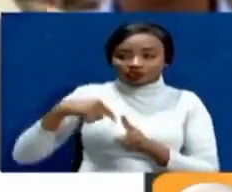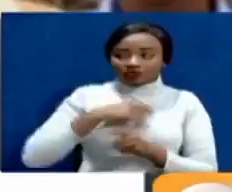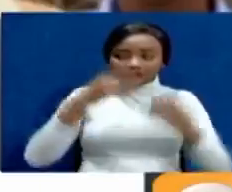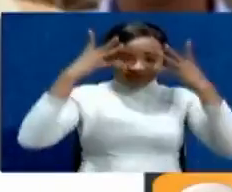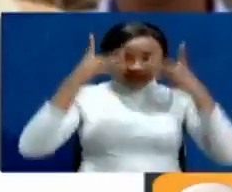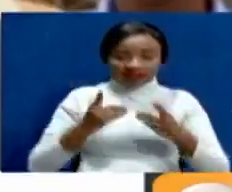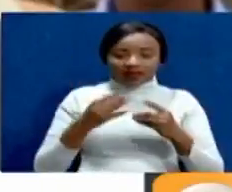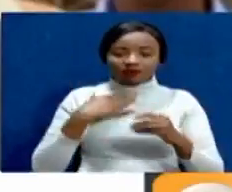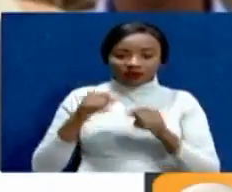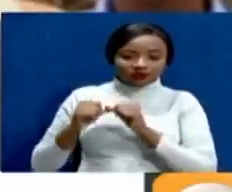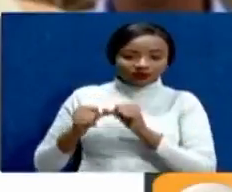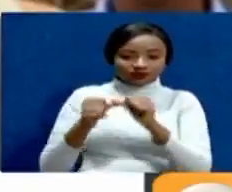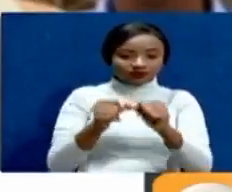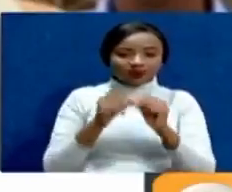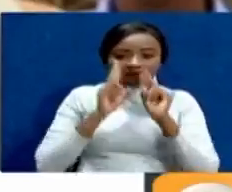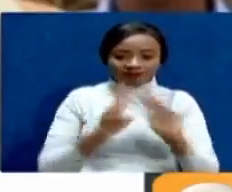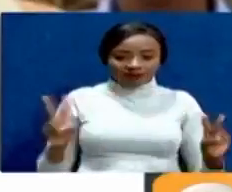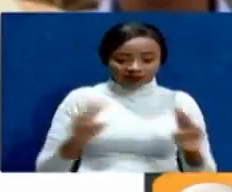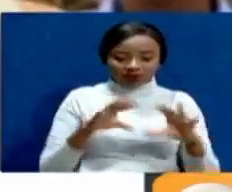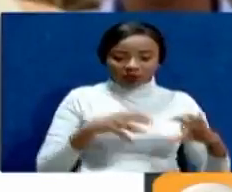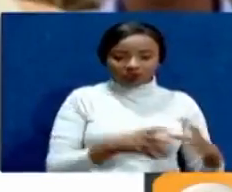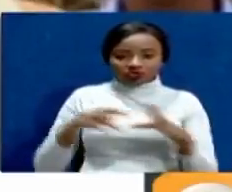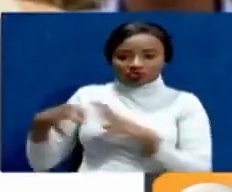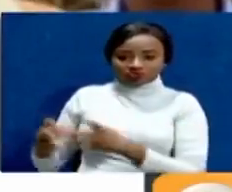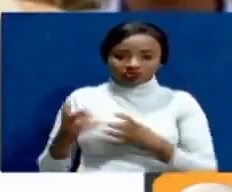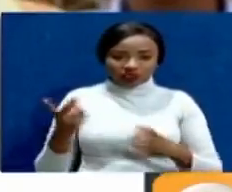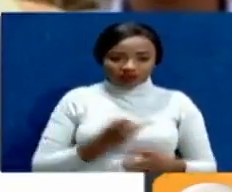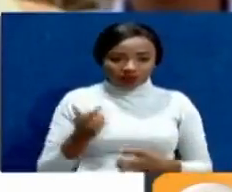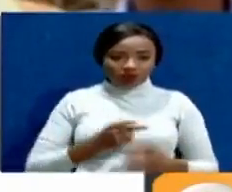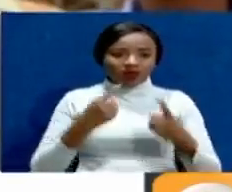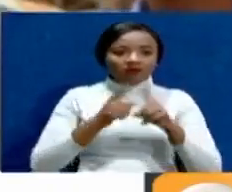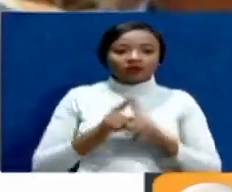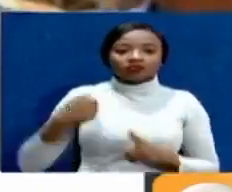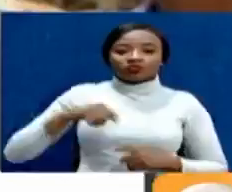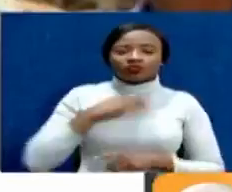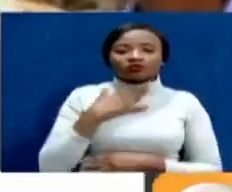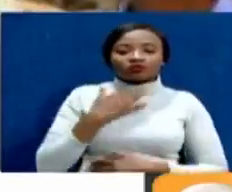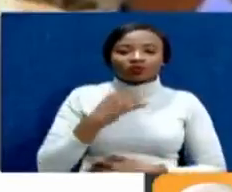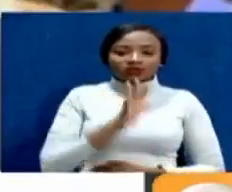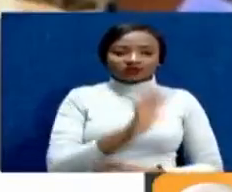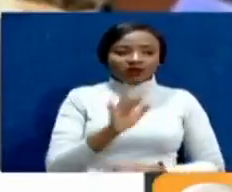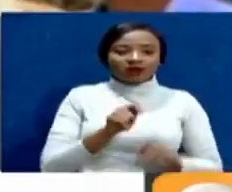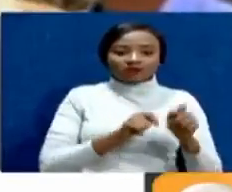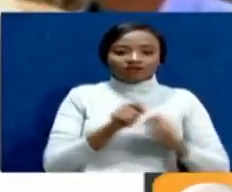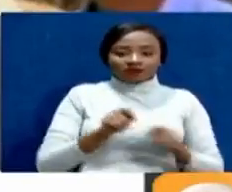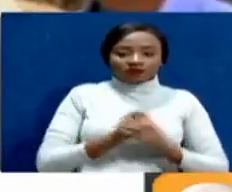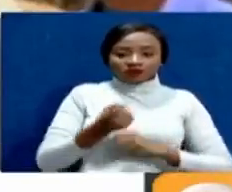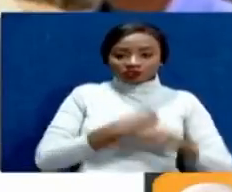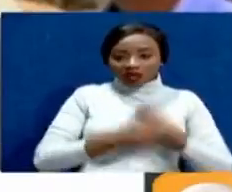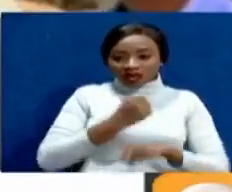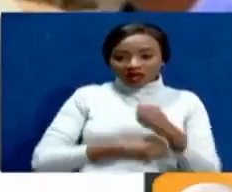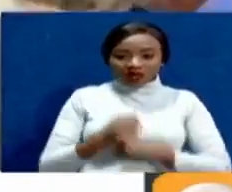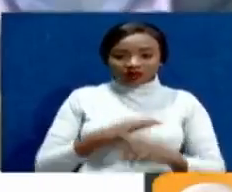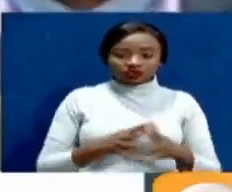sustainable peace between these two communities. We also ask the administration to also play its role, which is